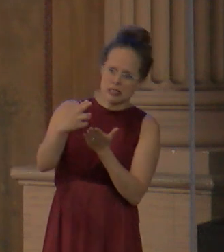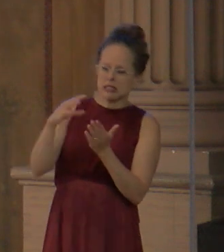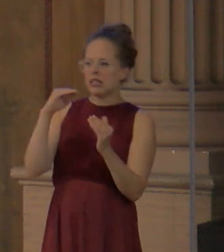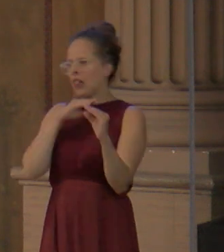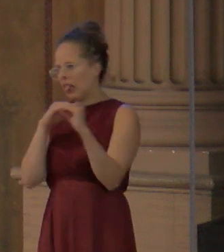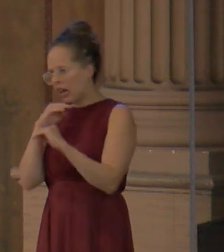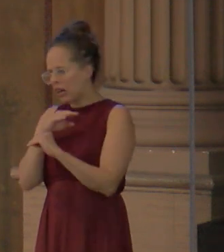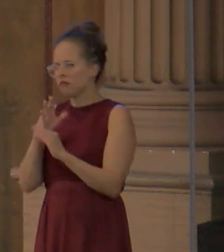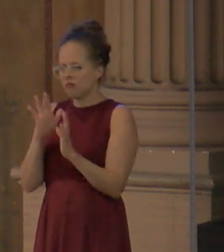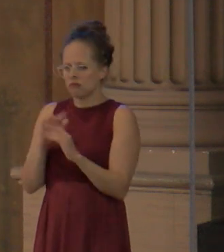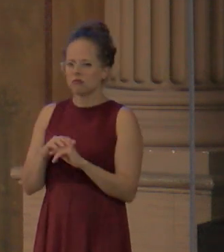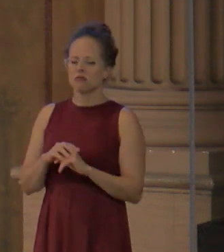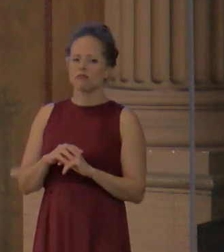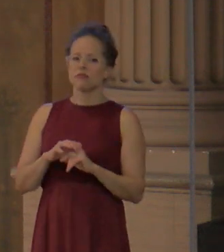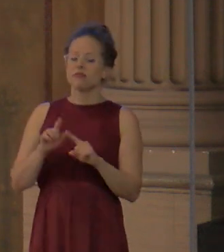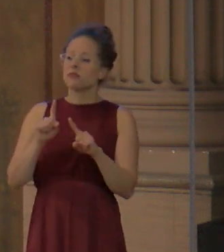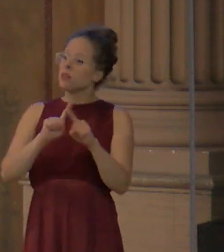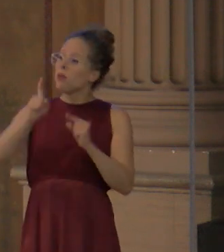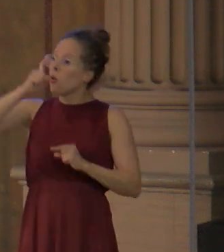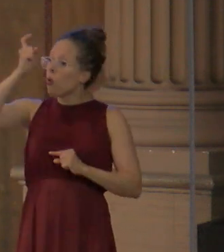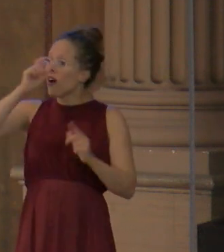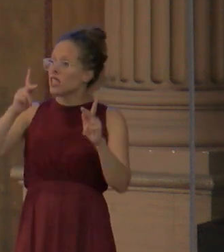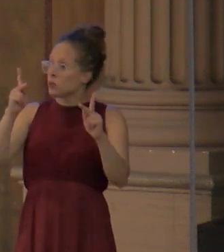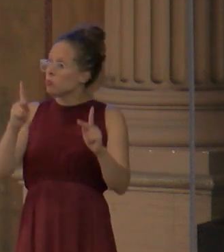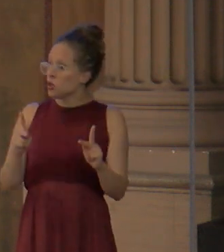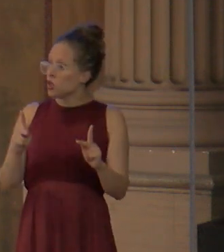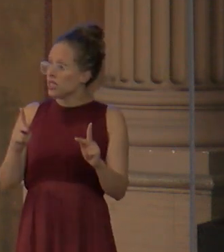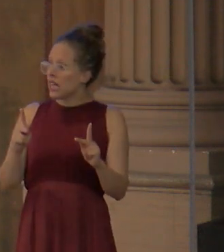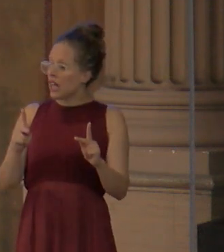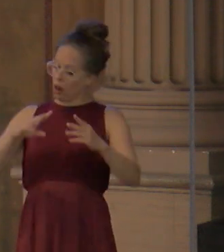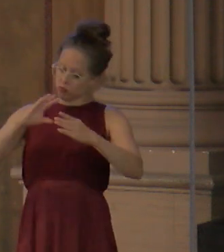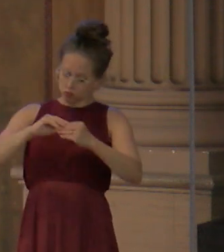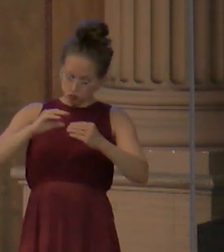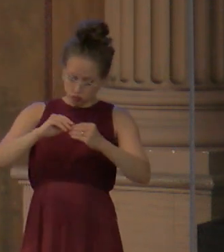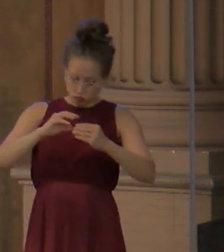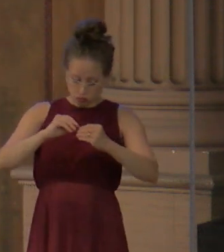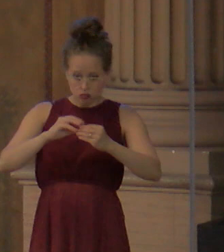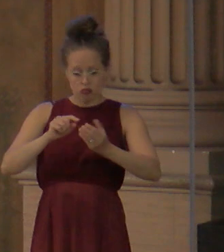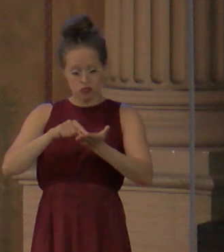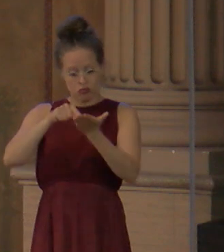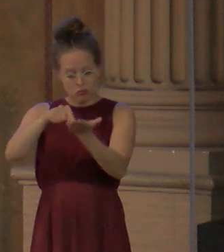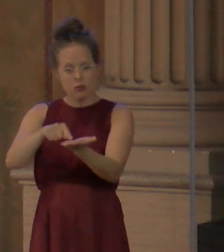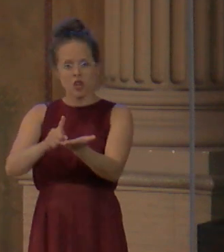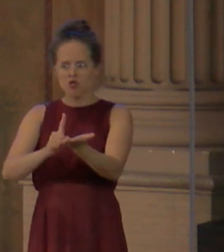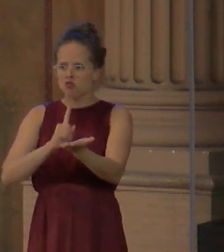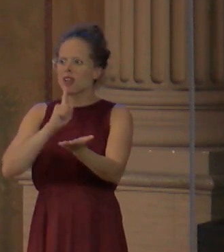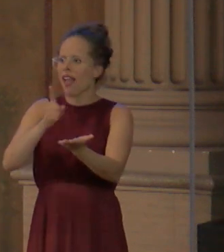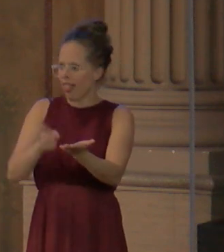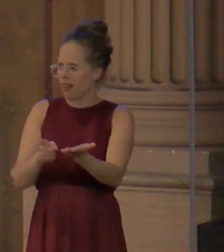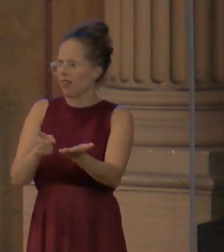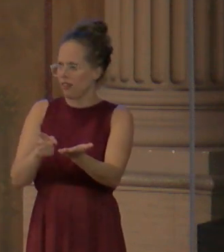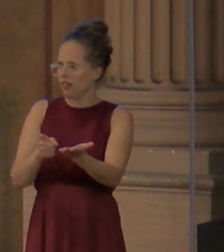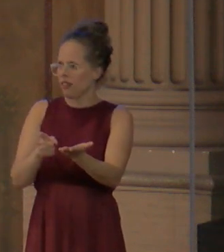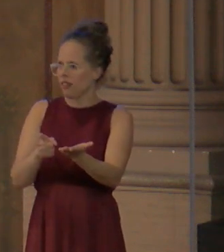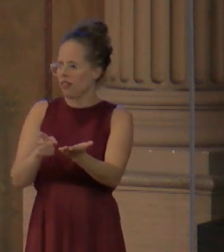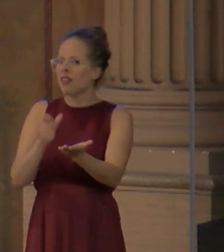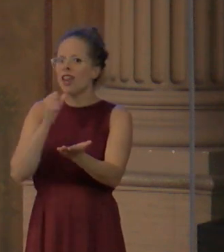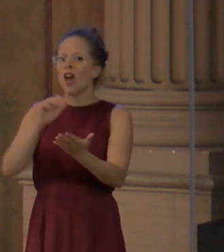wise person is determined to present reality with his or her words rather than a